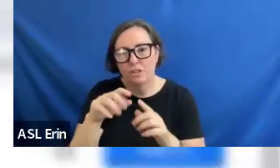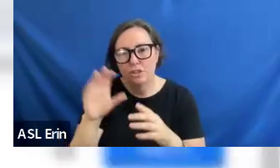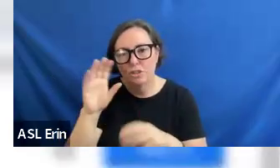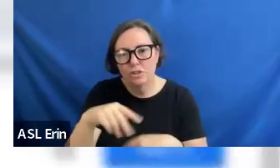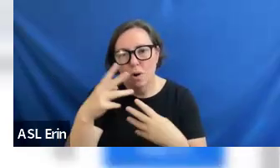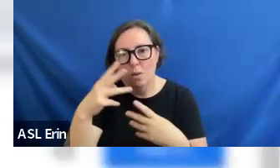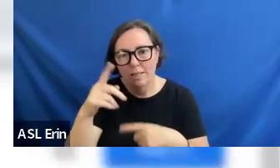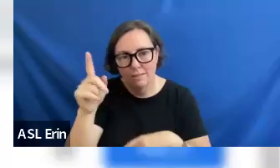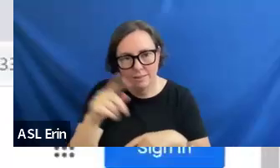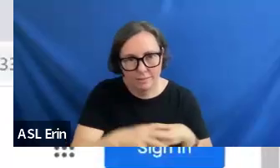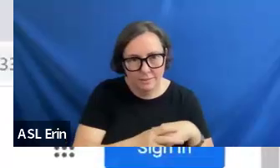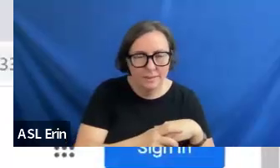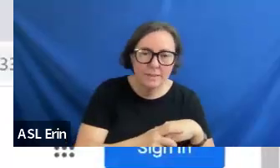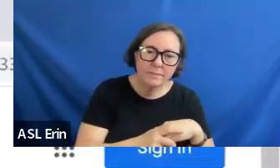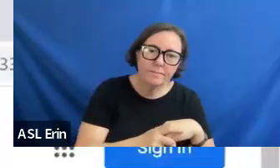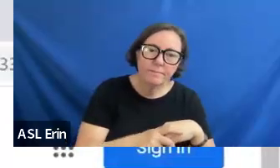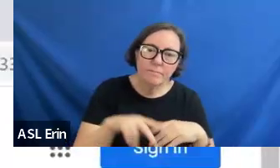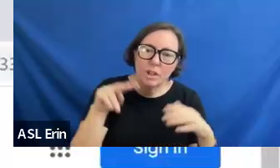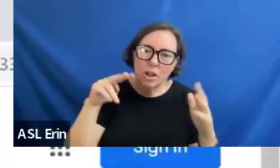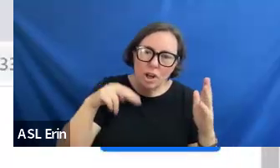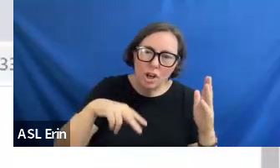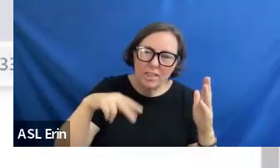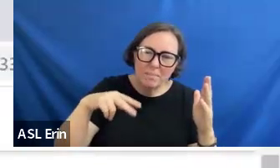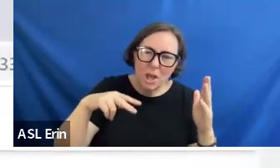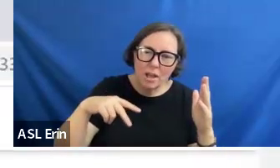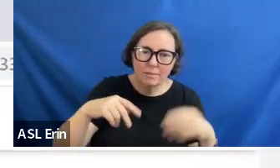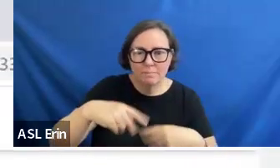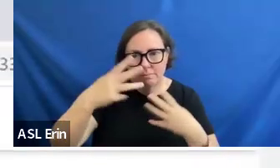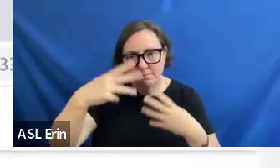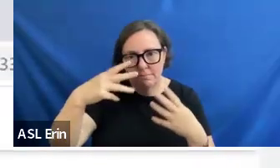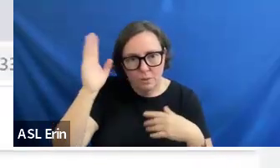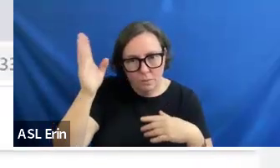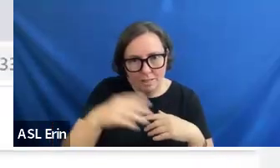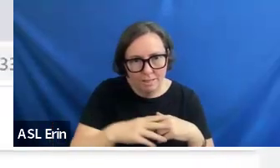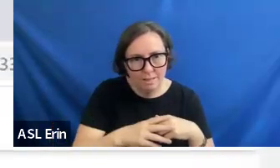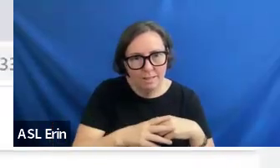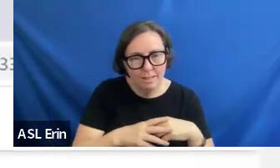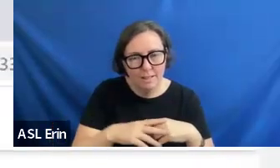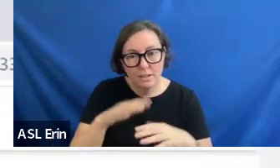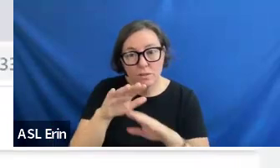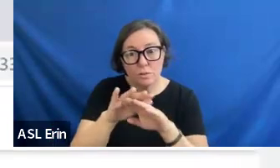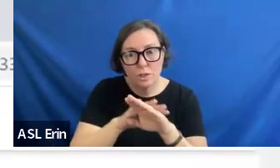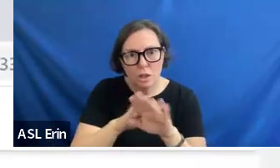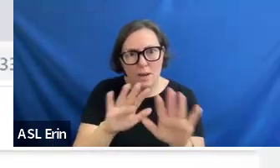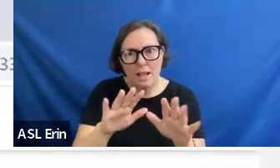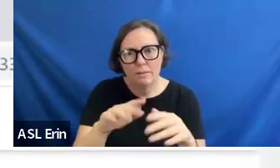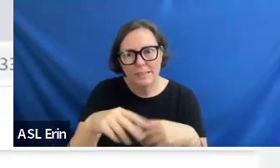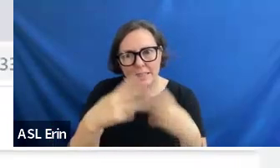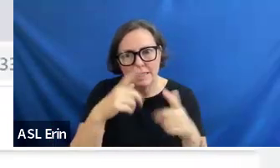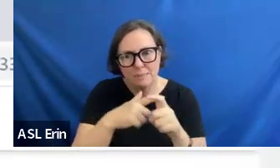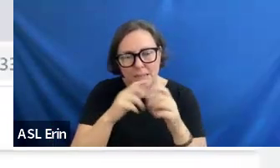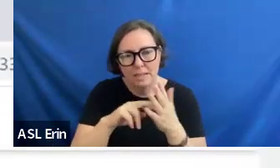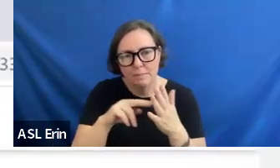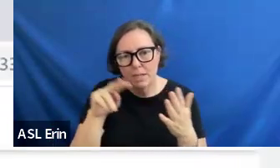Scroll. Look toward the bottom of your screen to start scrolling down. To slow down the scrolling speed, keep